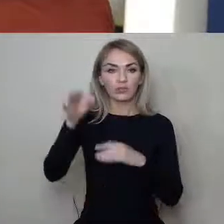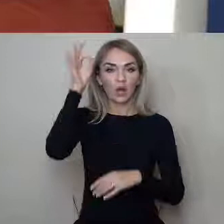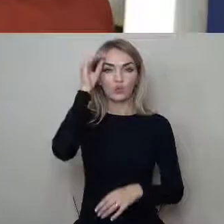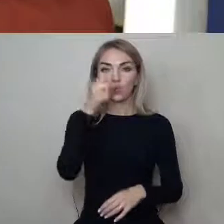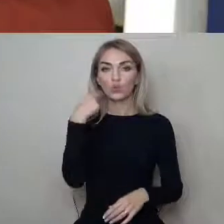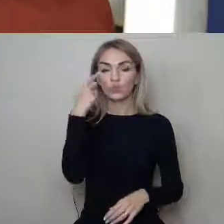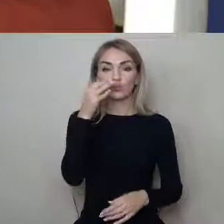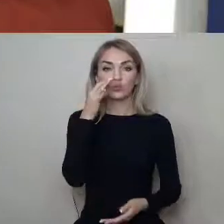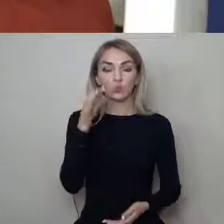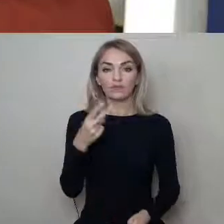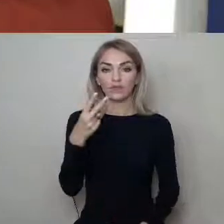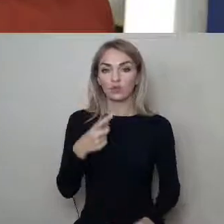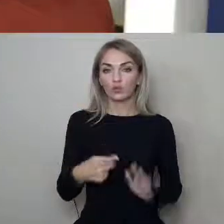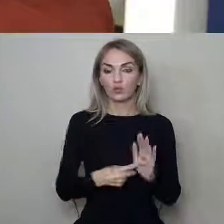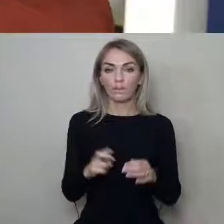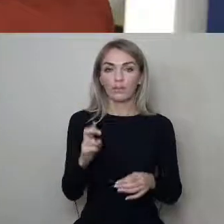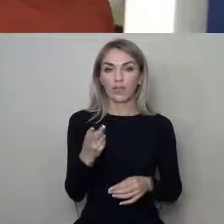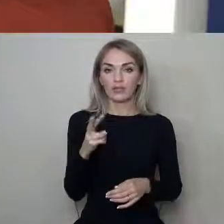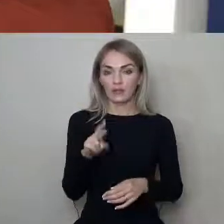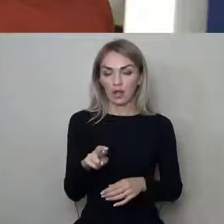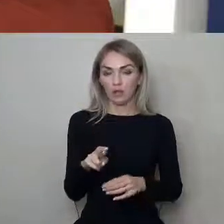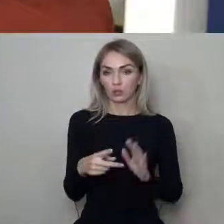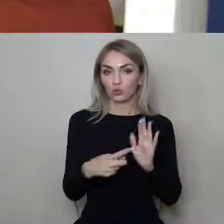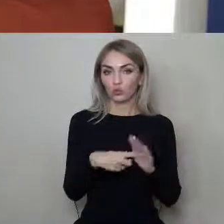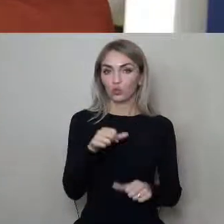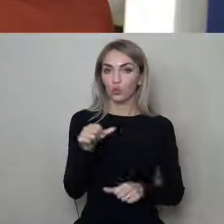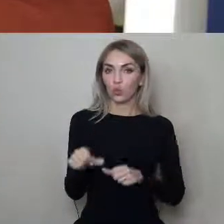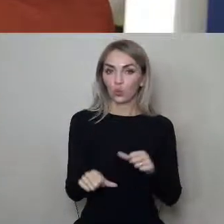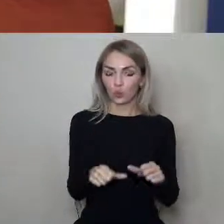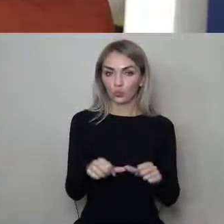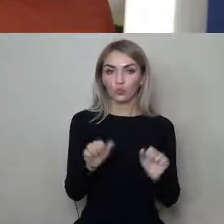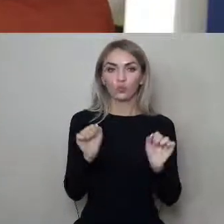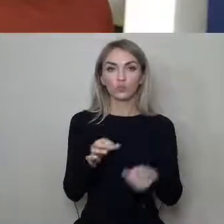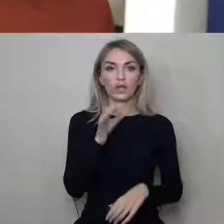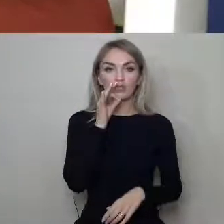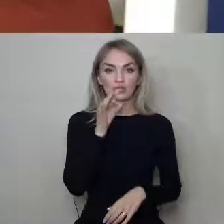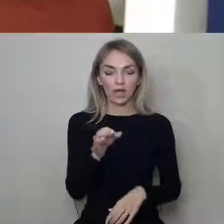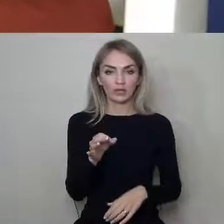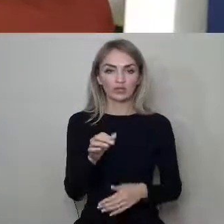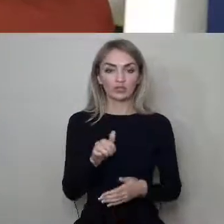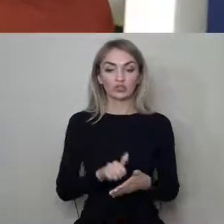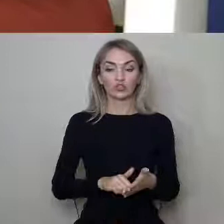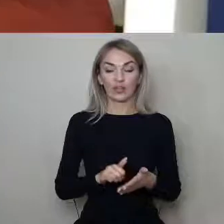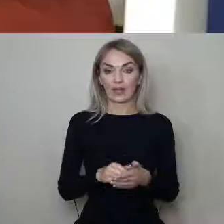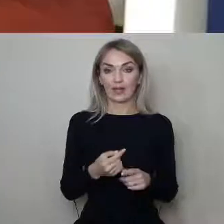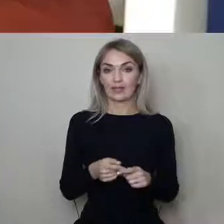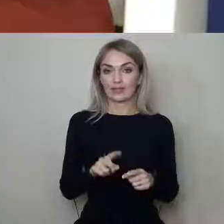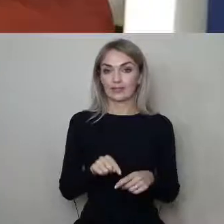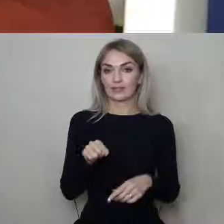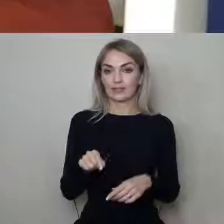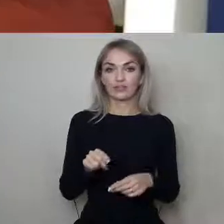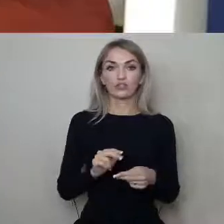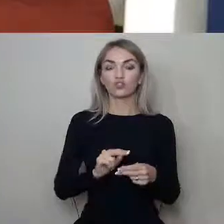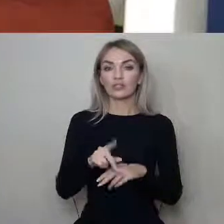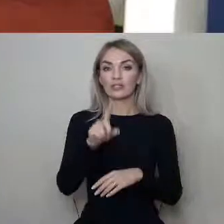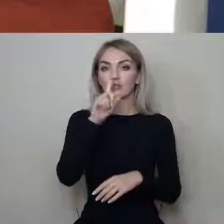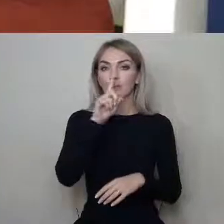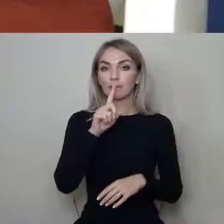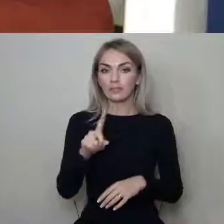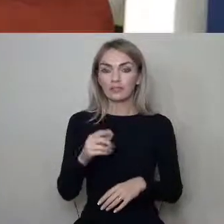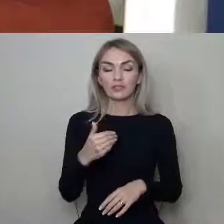votes. I remember my experience of working as the member of the commission